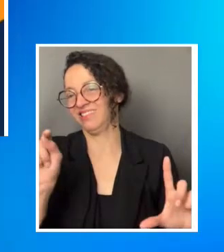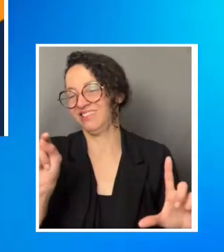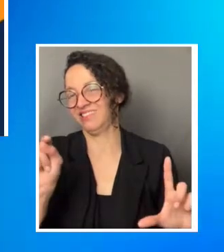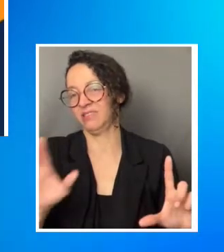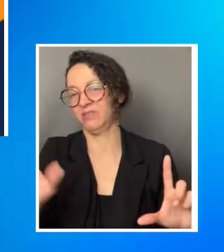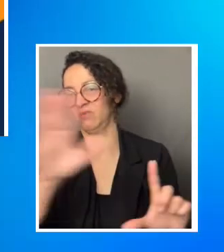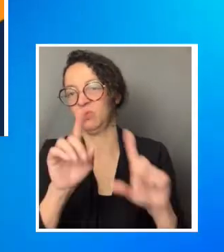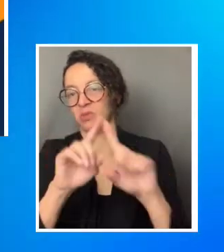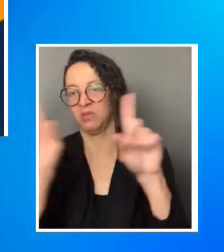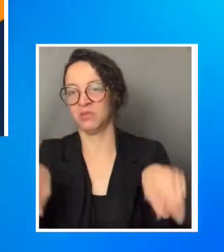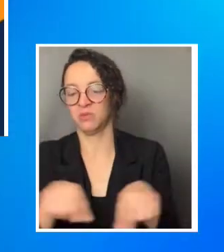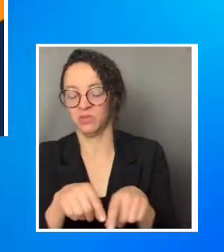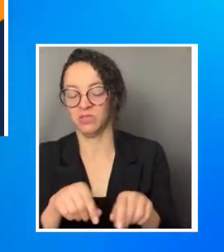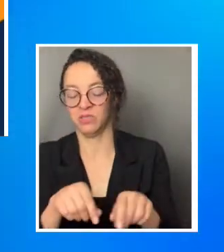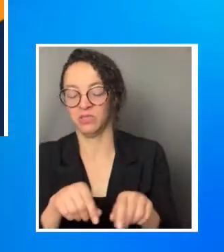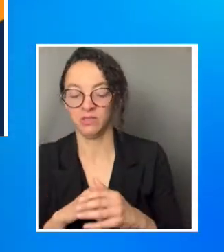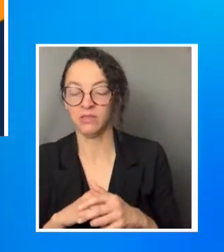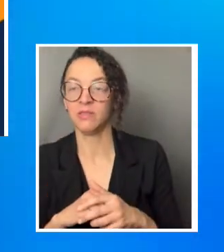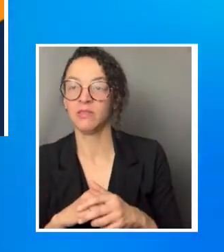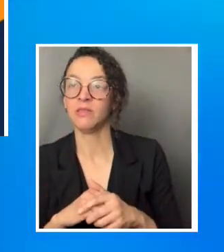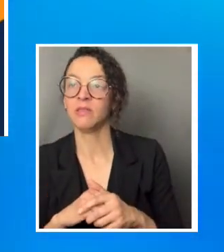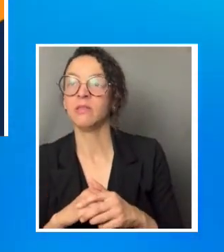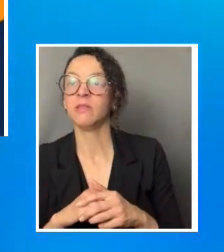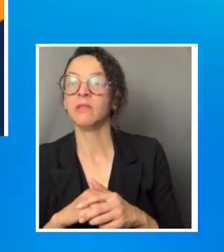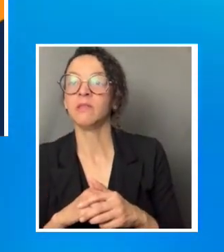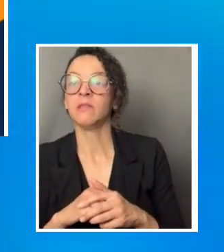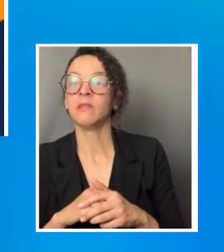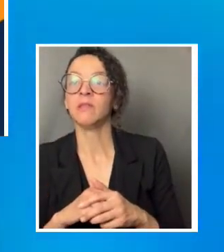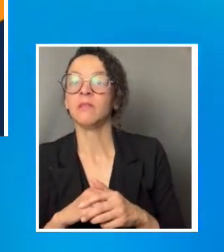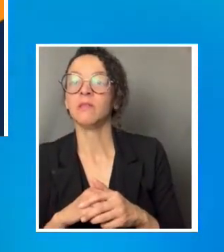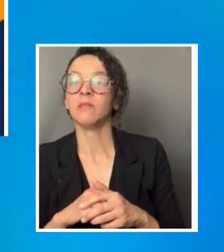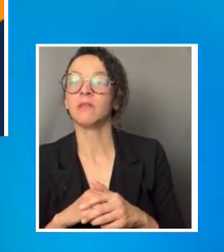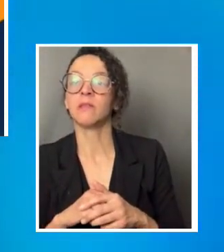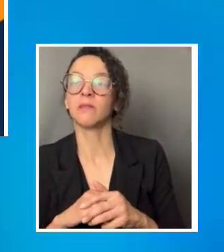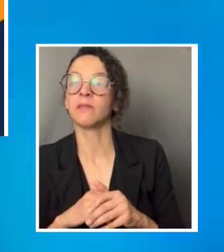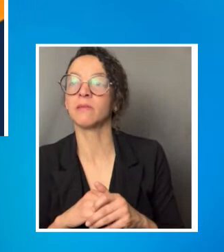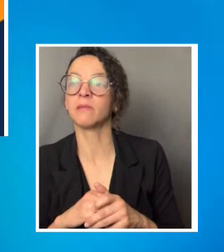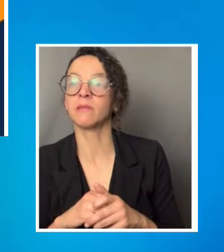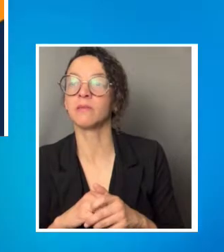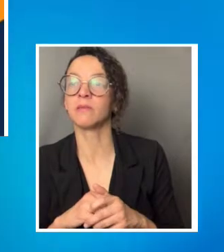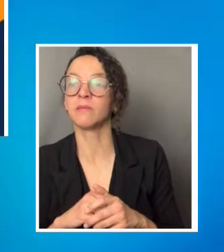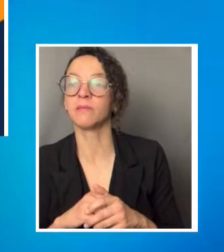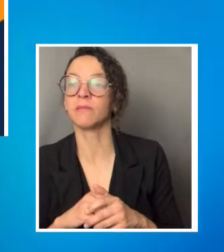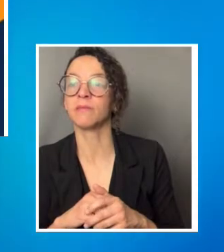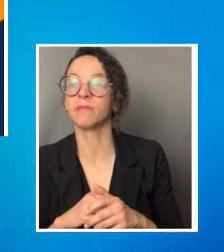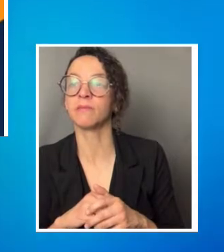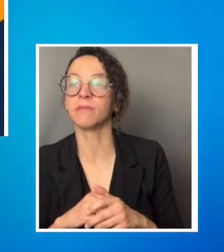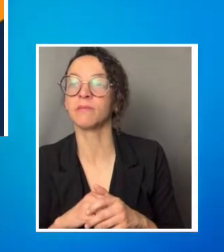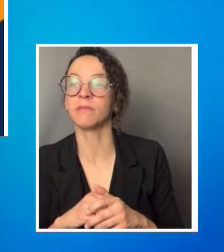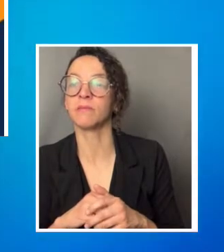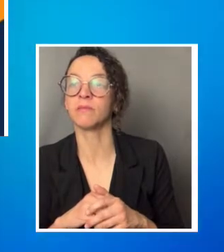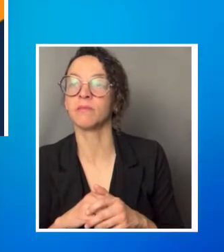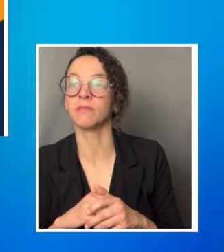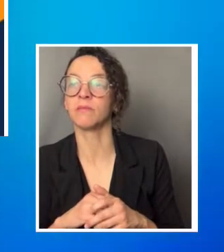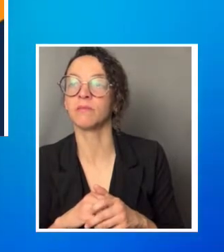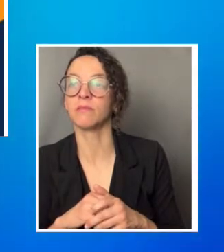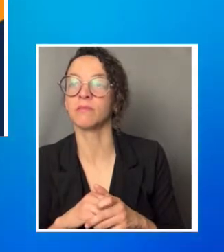please. Sorry. Where do you want it to go? Can you please answer our poll that's located